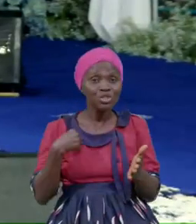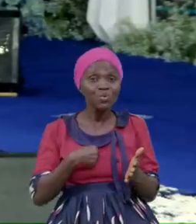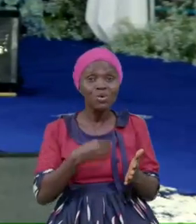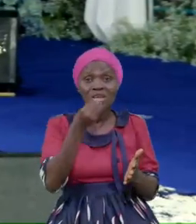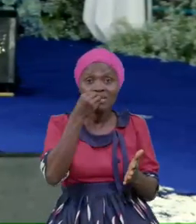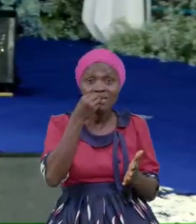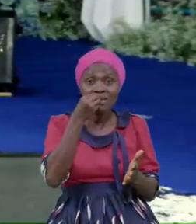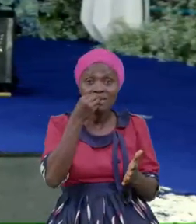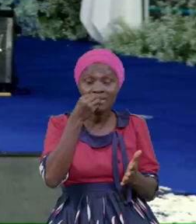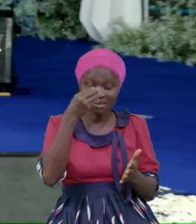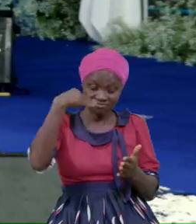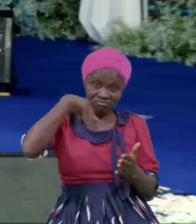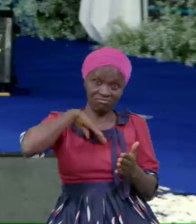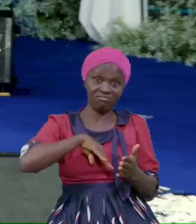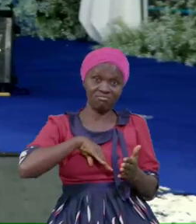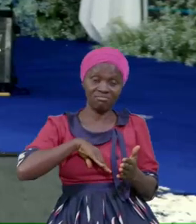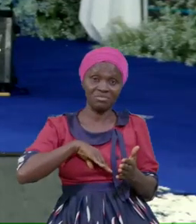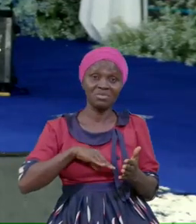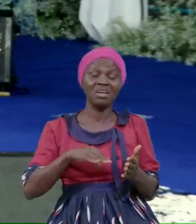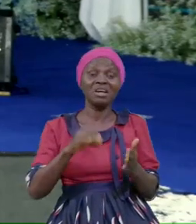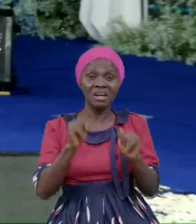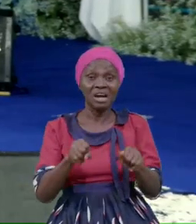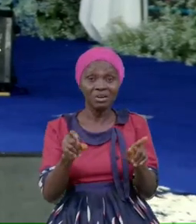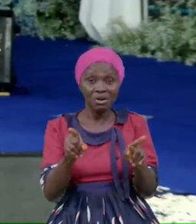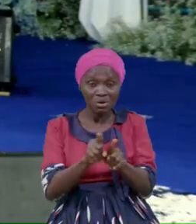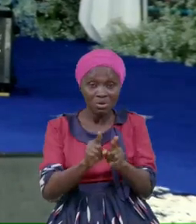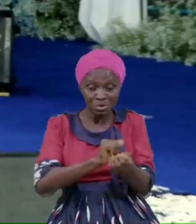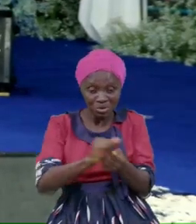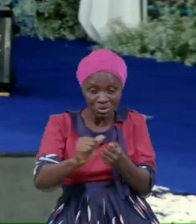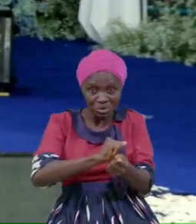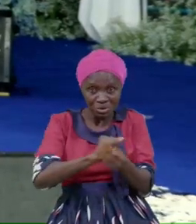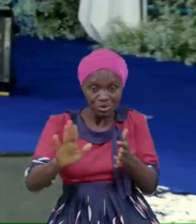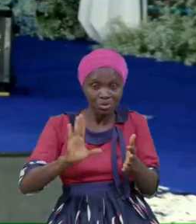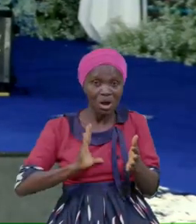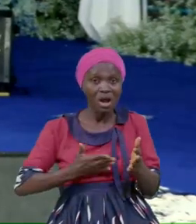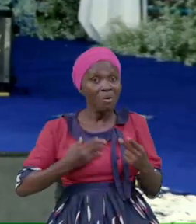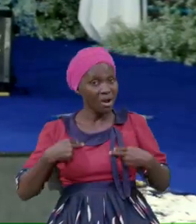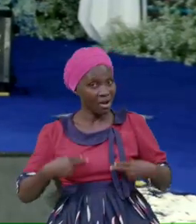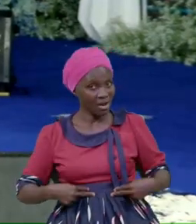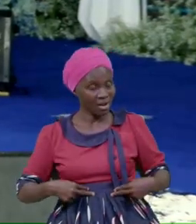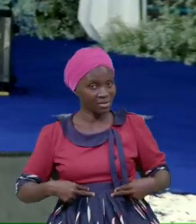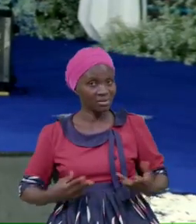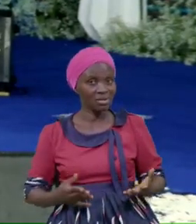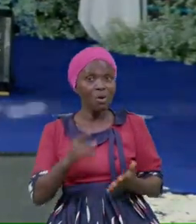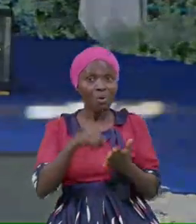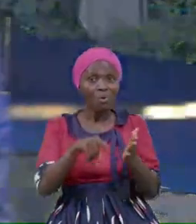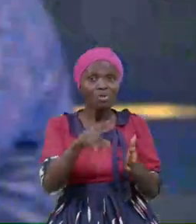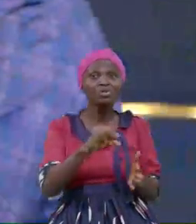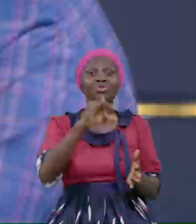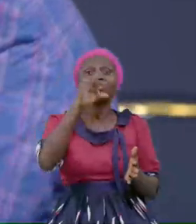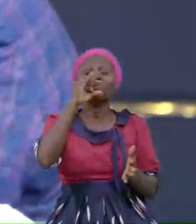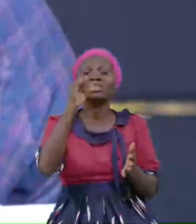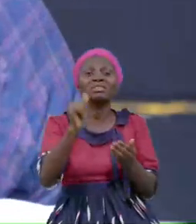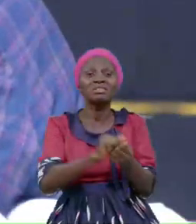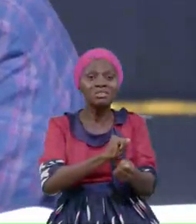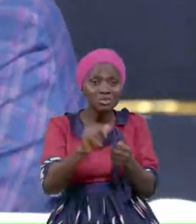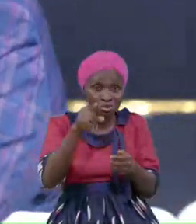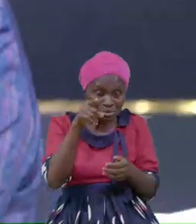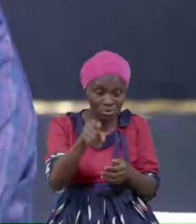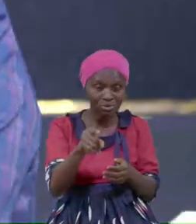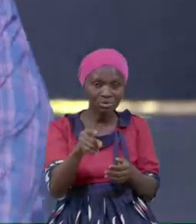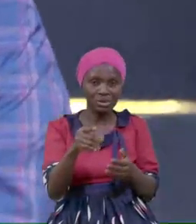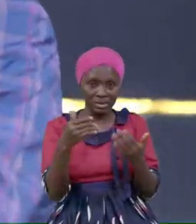up. You didn't know that before. What you drink drinks you up. And the scientists are now telling us,